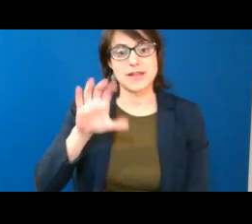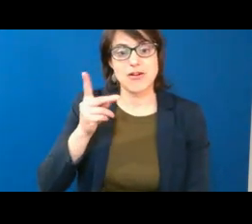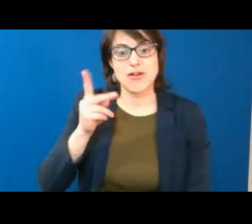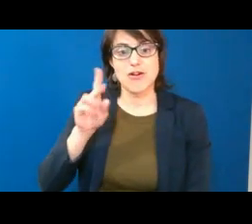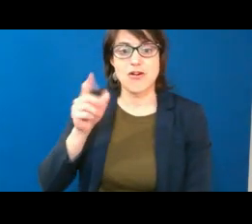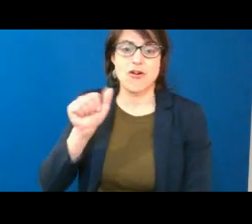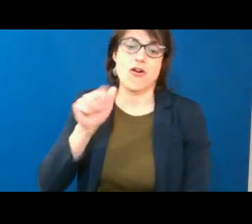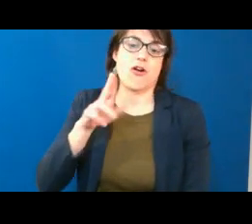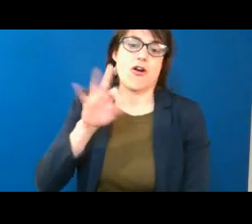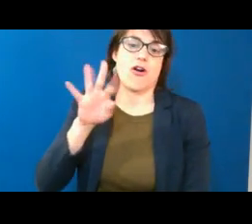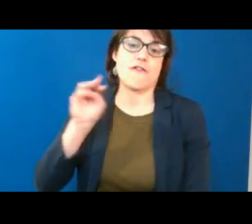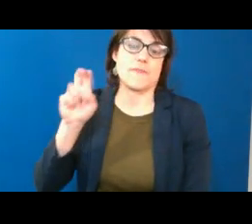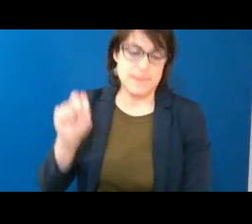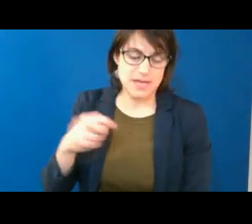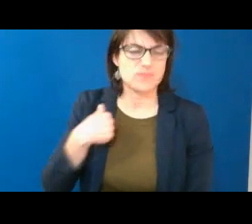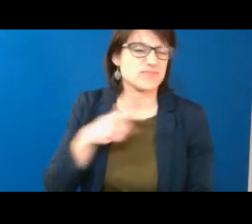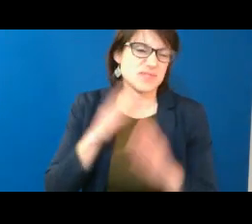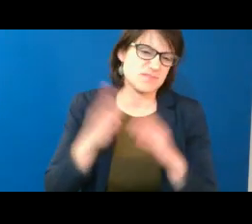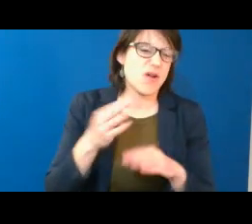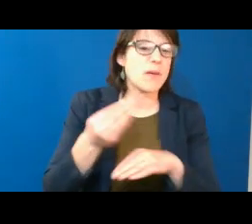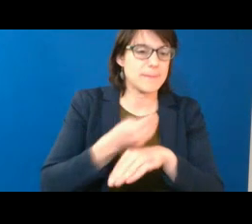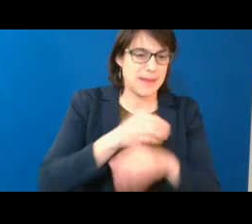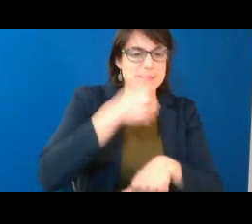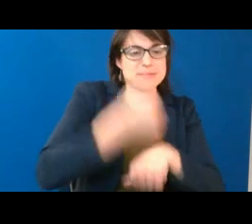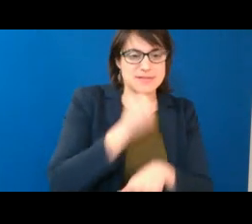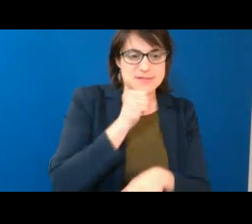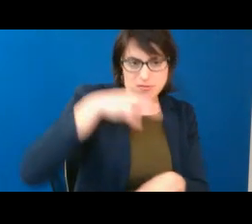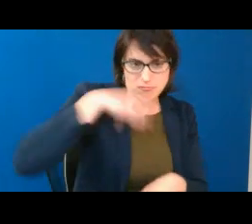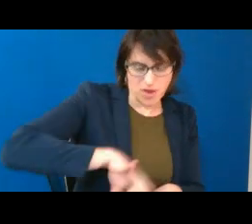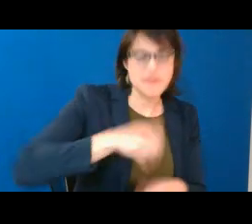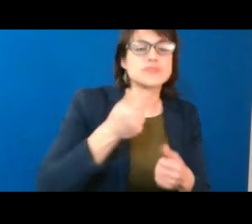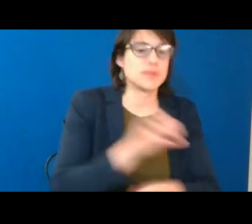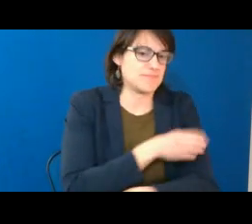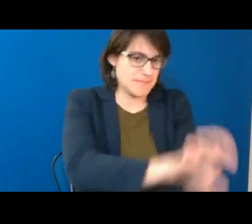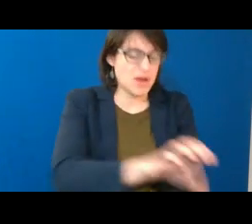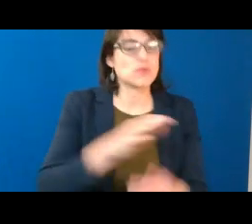Miami-based nonprofit that works to empower local communities to go zero waste.